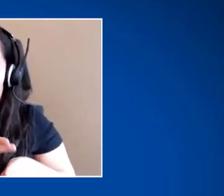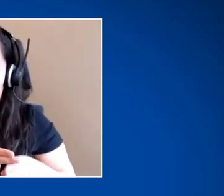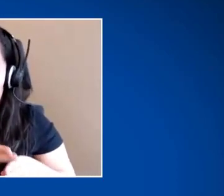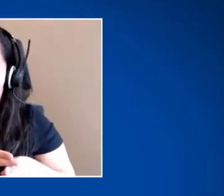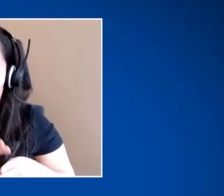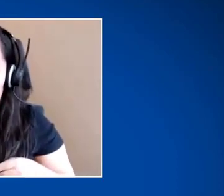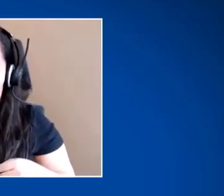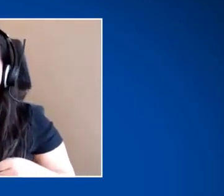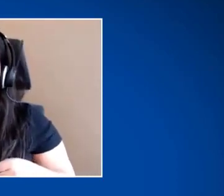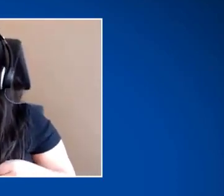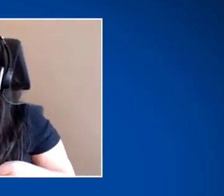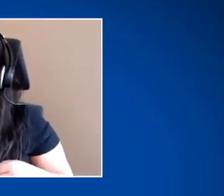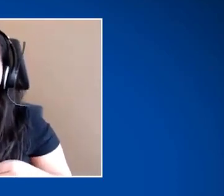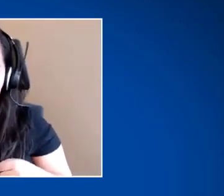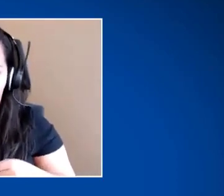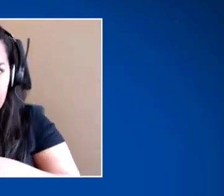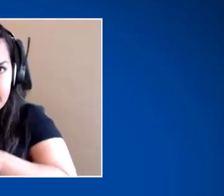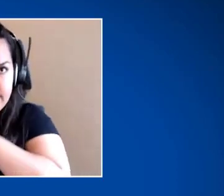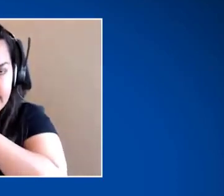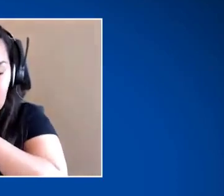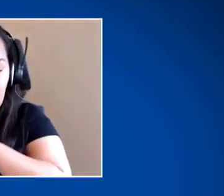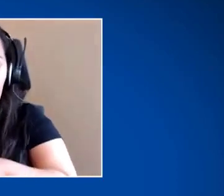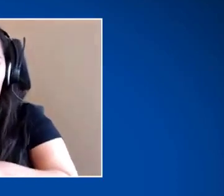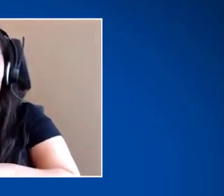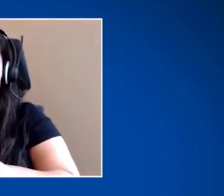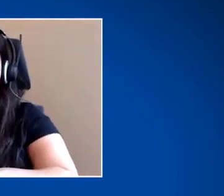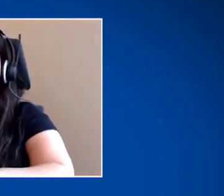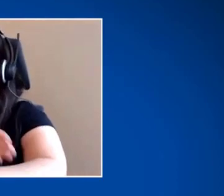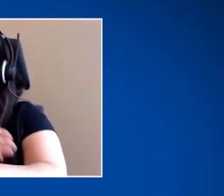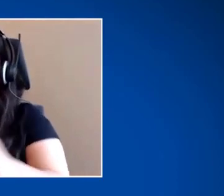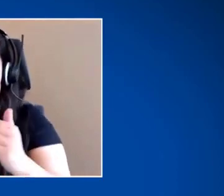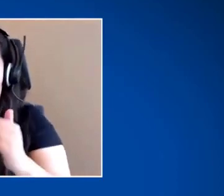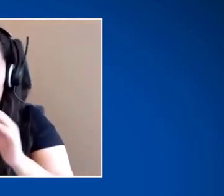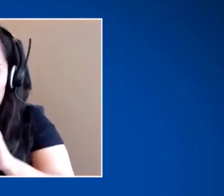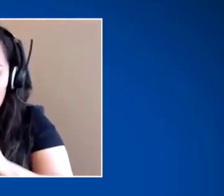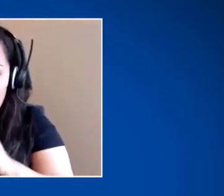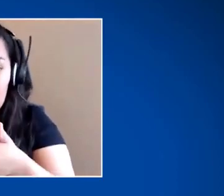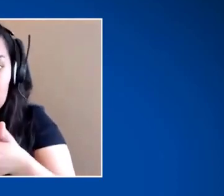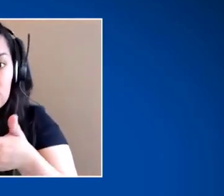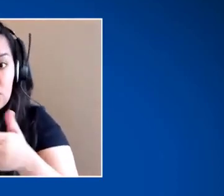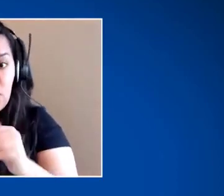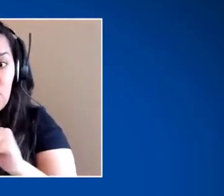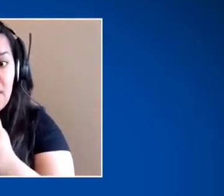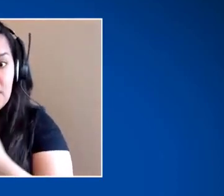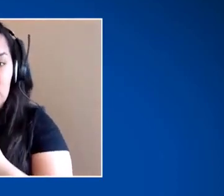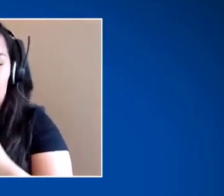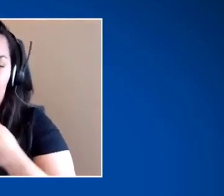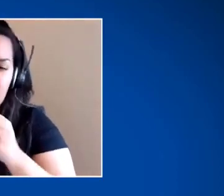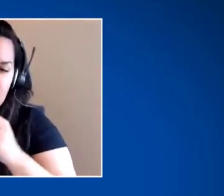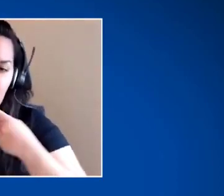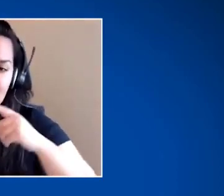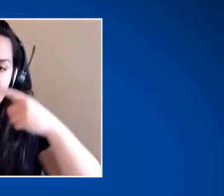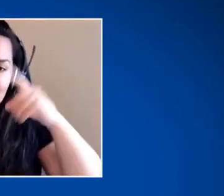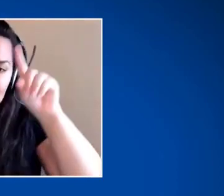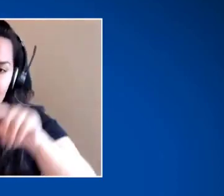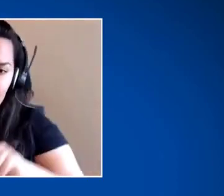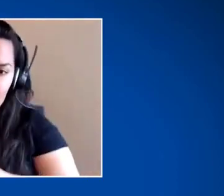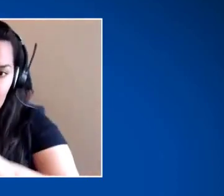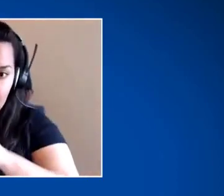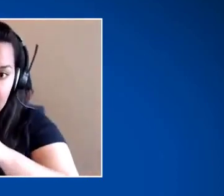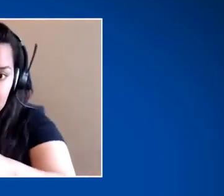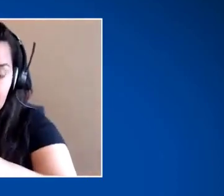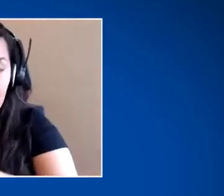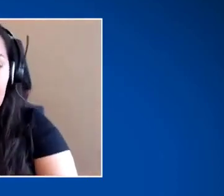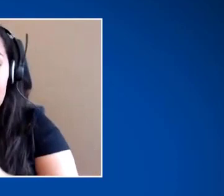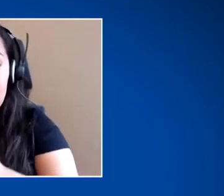we can improve peer review, and that can help the agency be more successful in its mission. So my colleagues are going